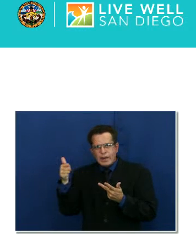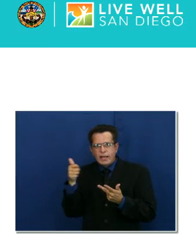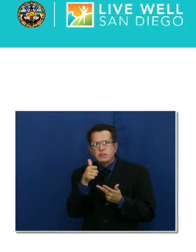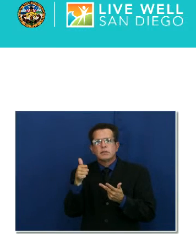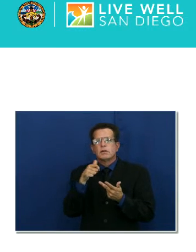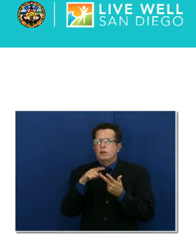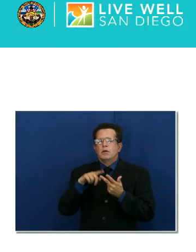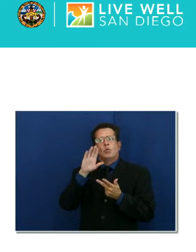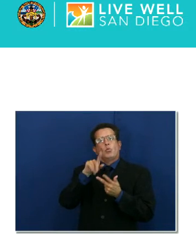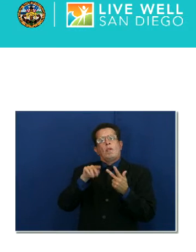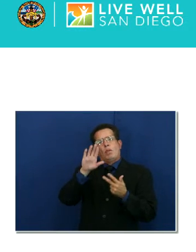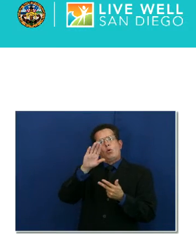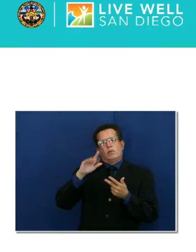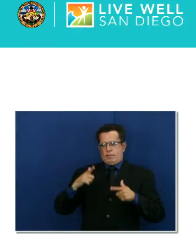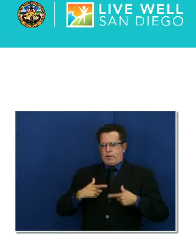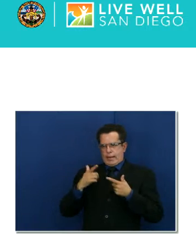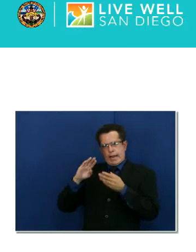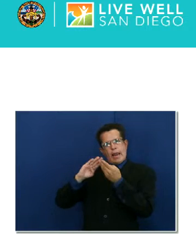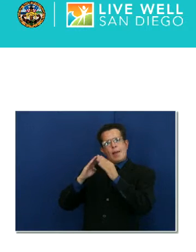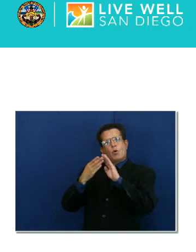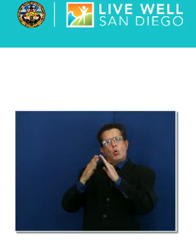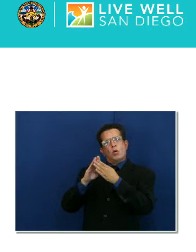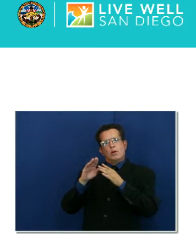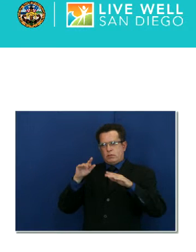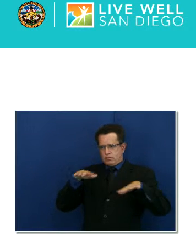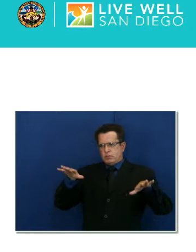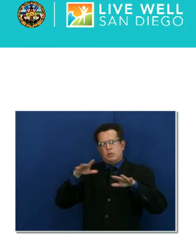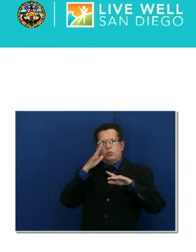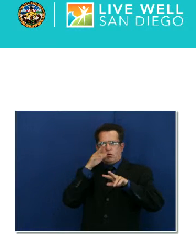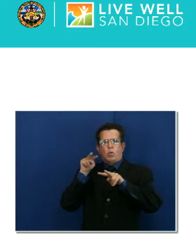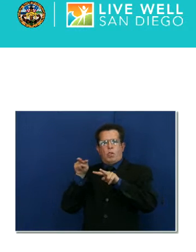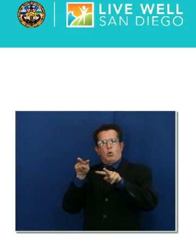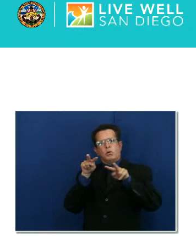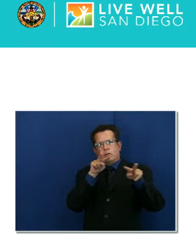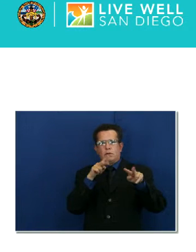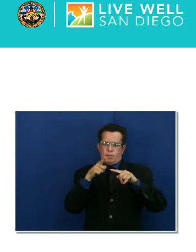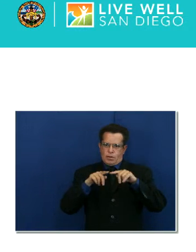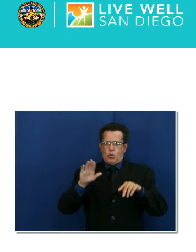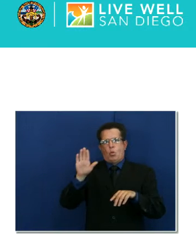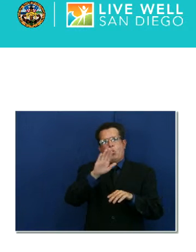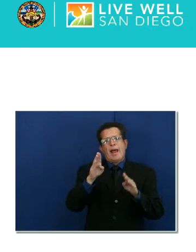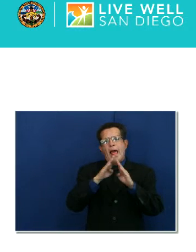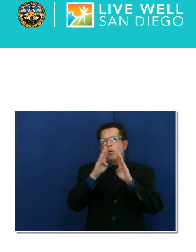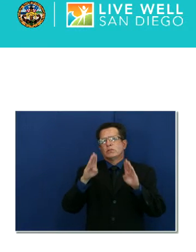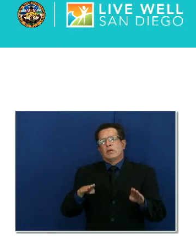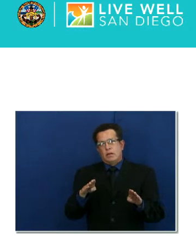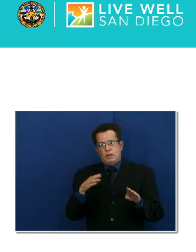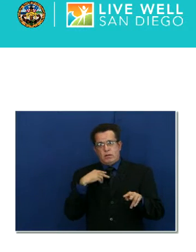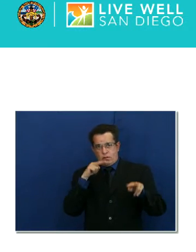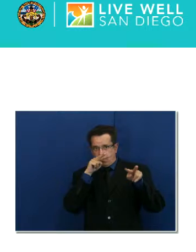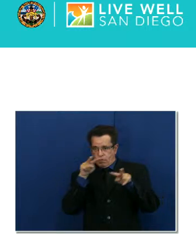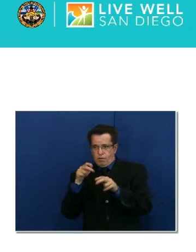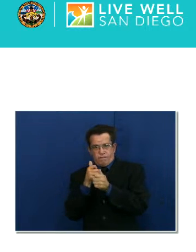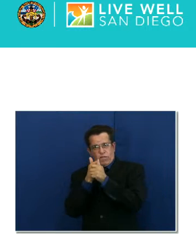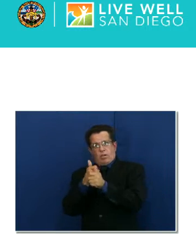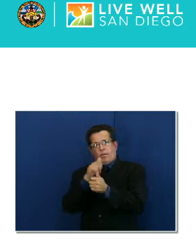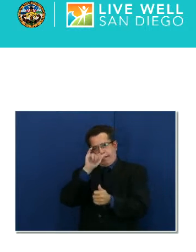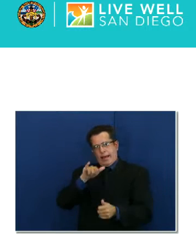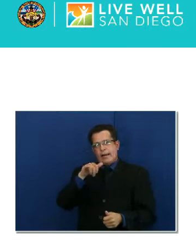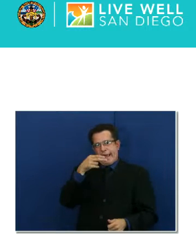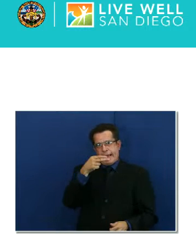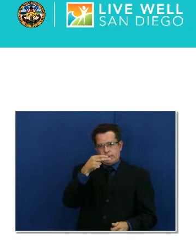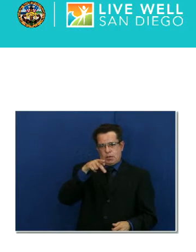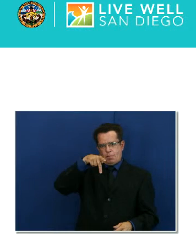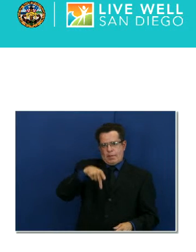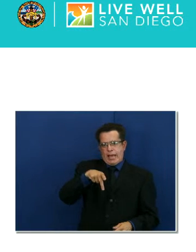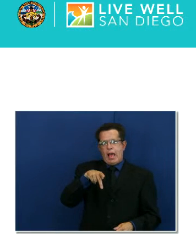factors, neighborhood or environmental factors, as well as housing conditions. And based on the HPI,